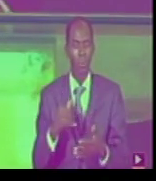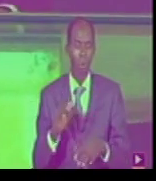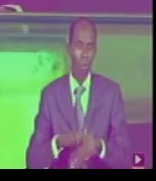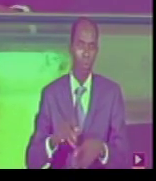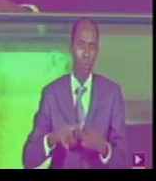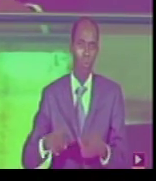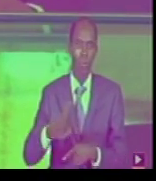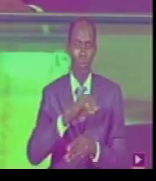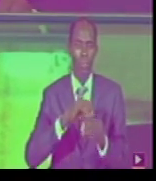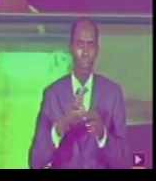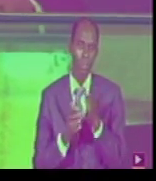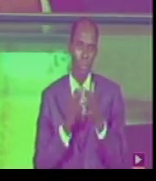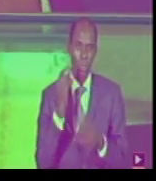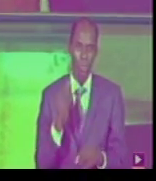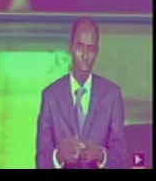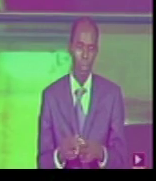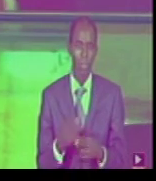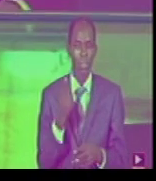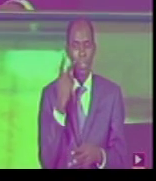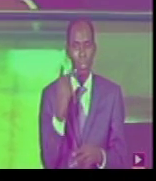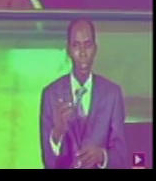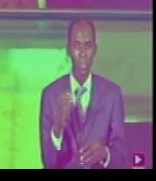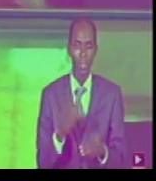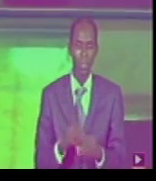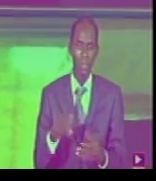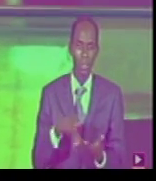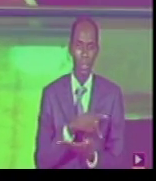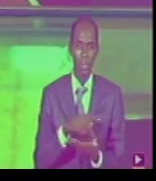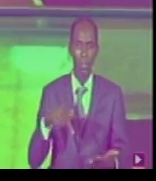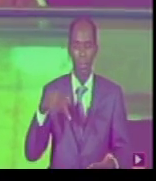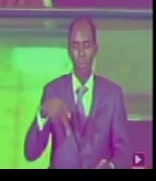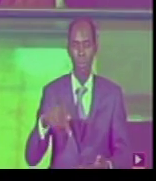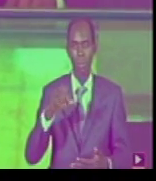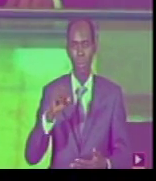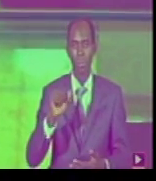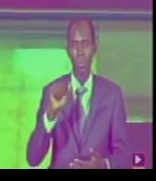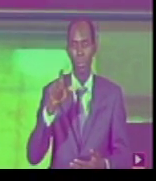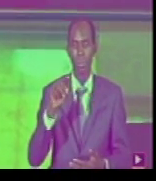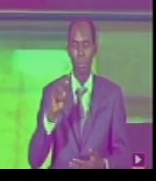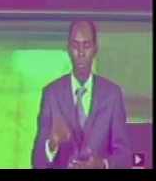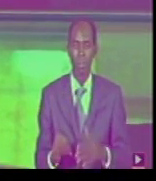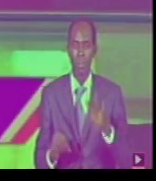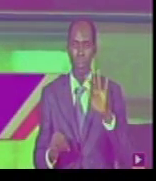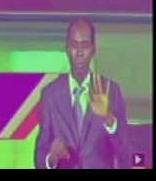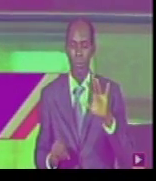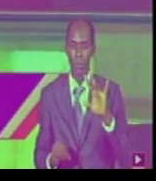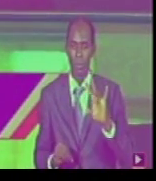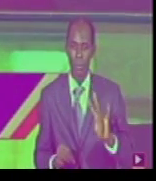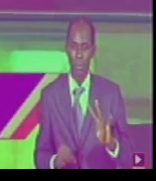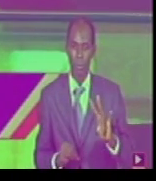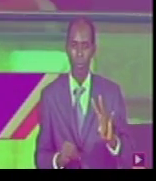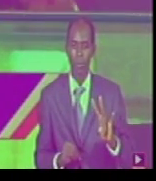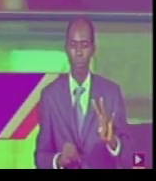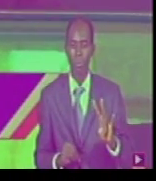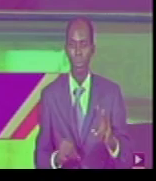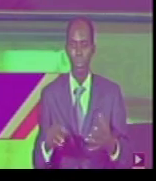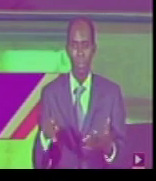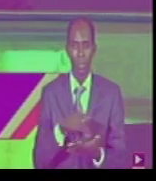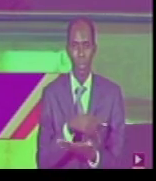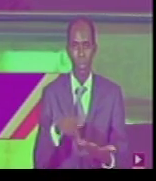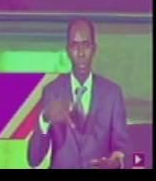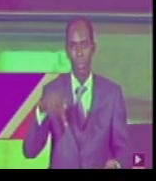name. Look at Psalm 57, old and then the new. Psalm